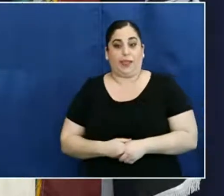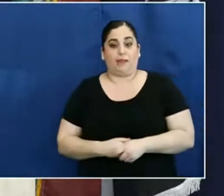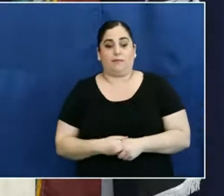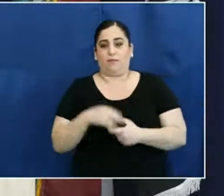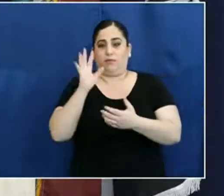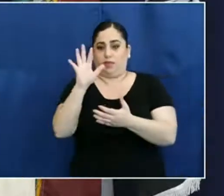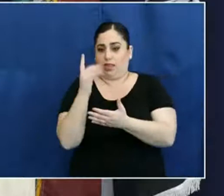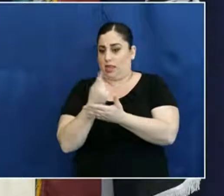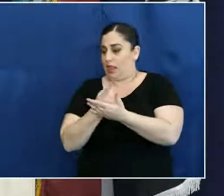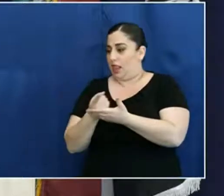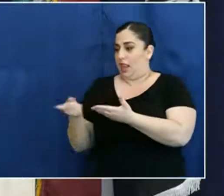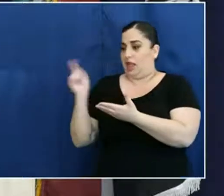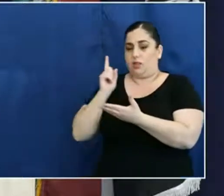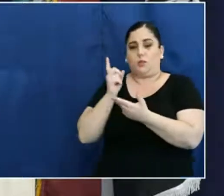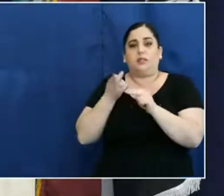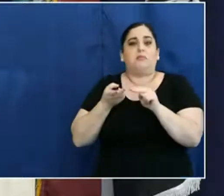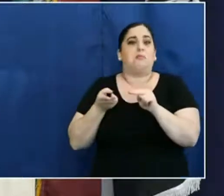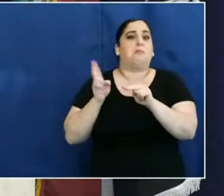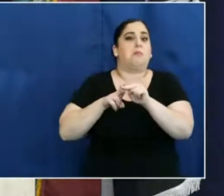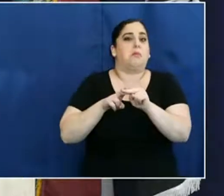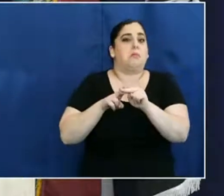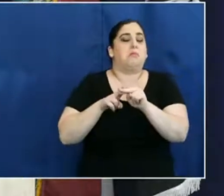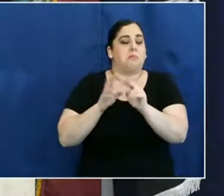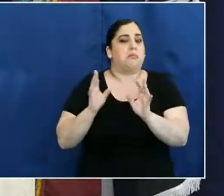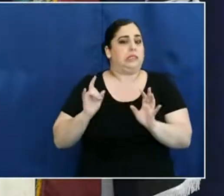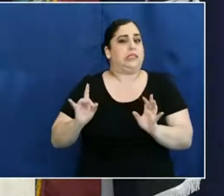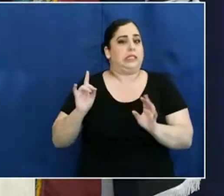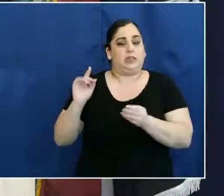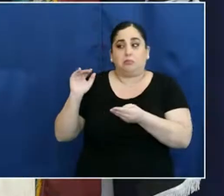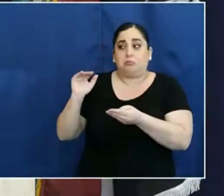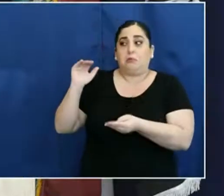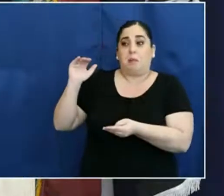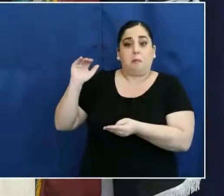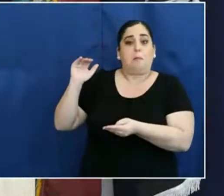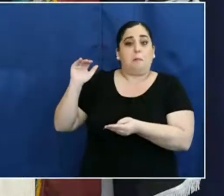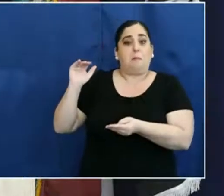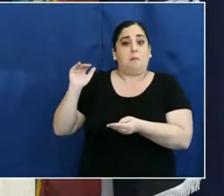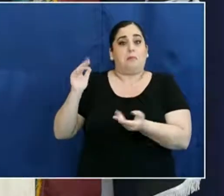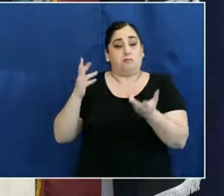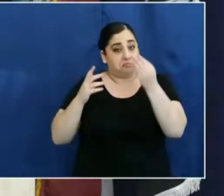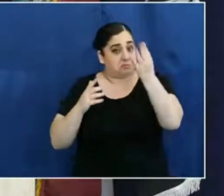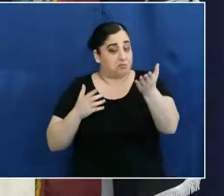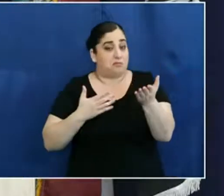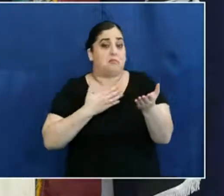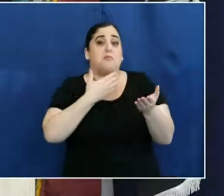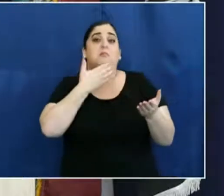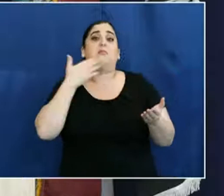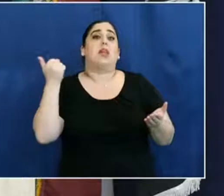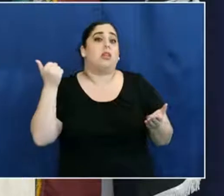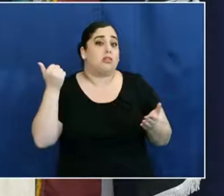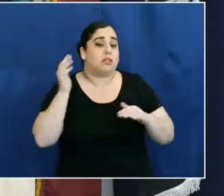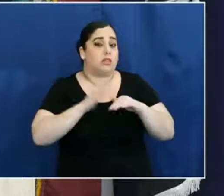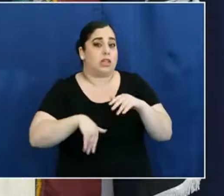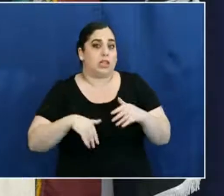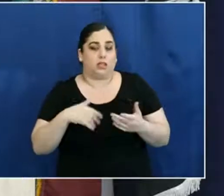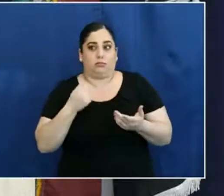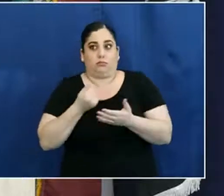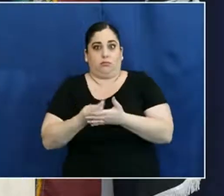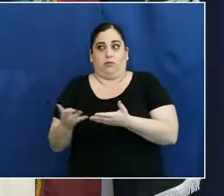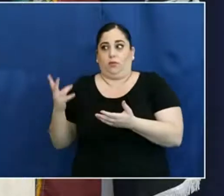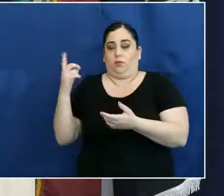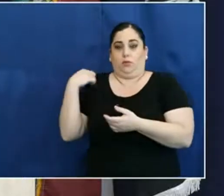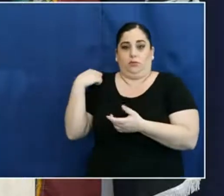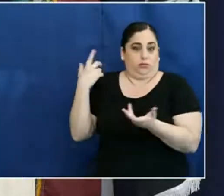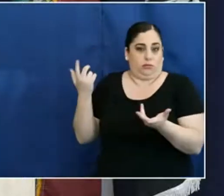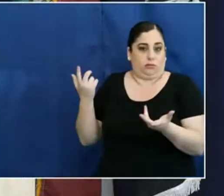getting next week versus what we got for this week. All right, that's better than flat or better than descending. But we